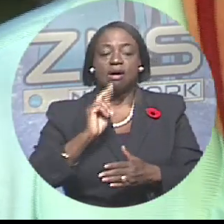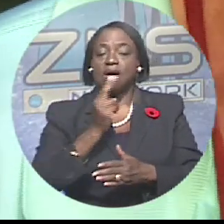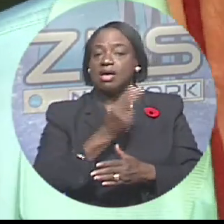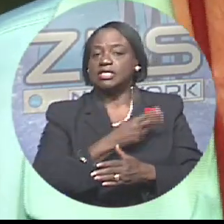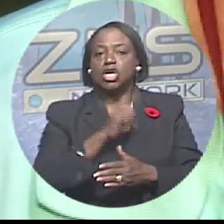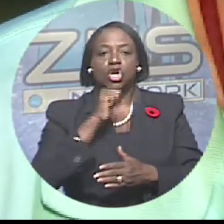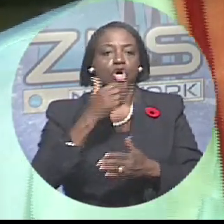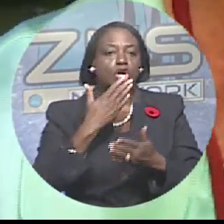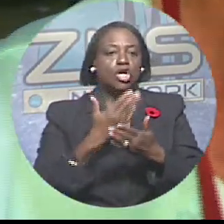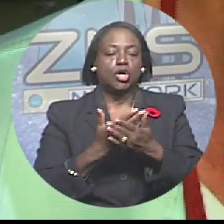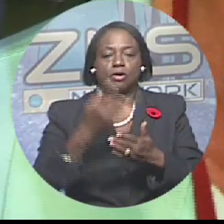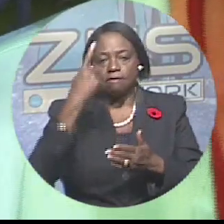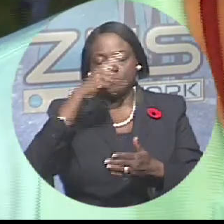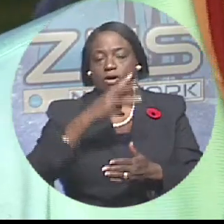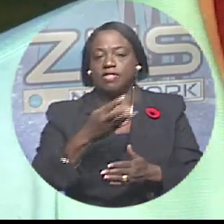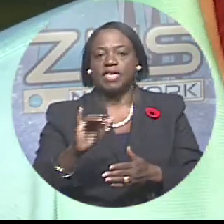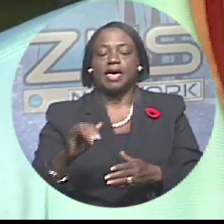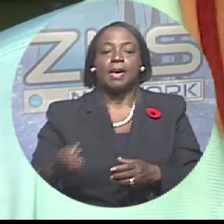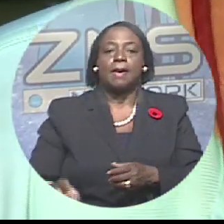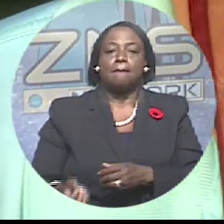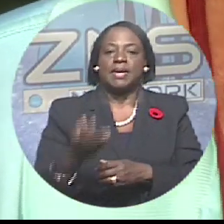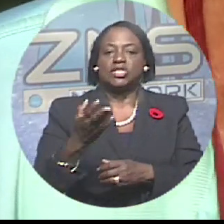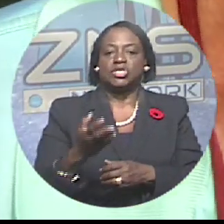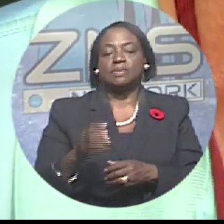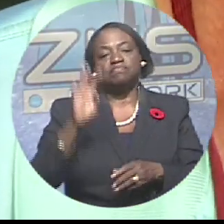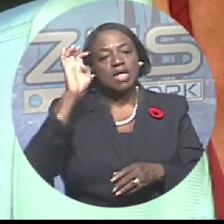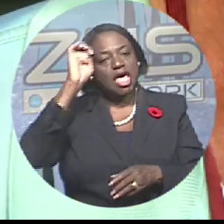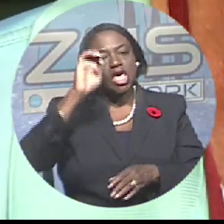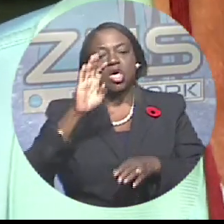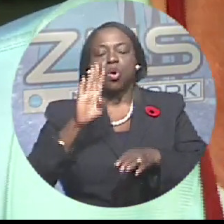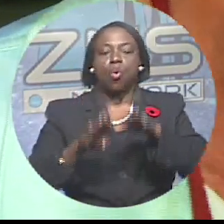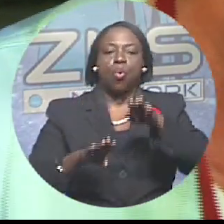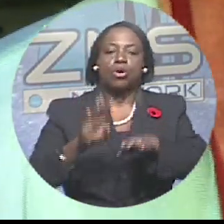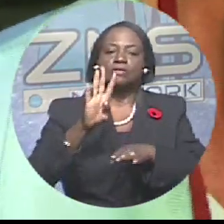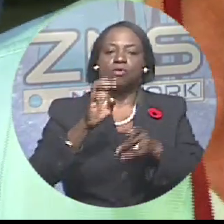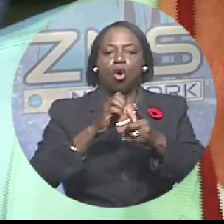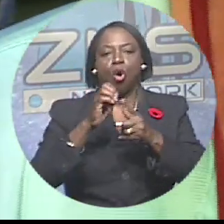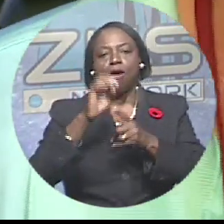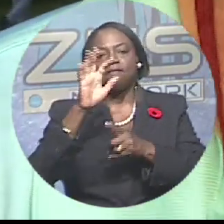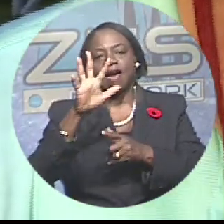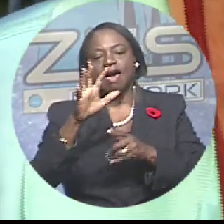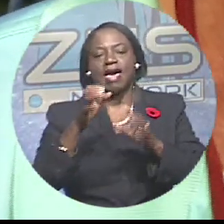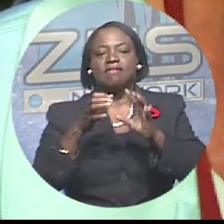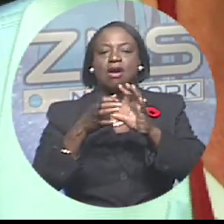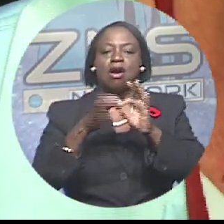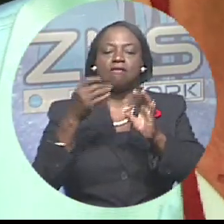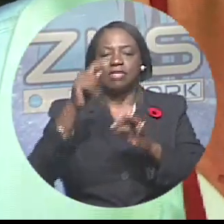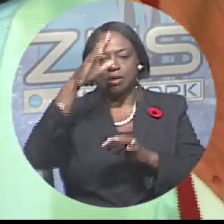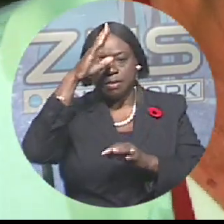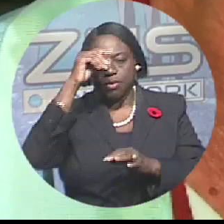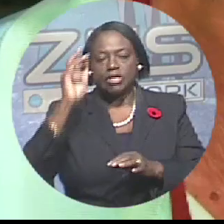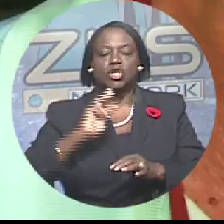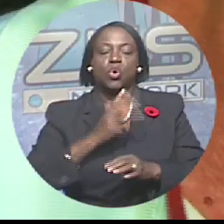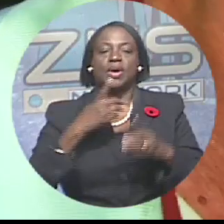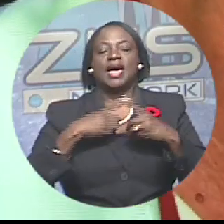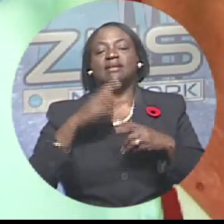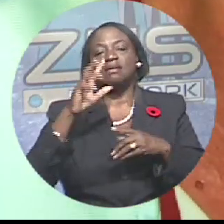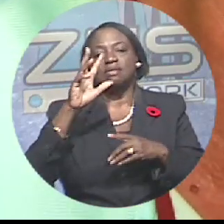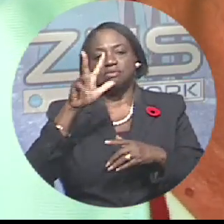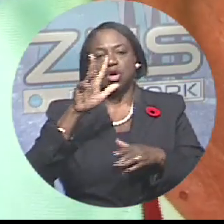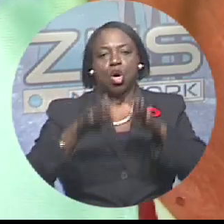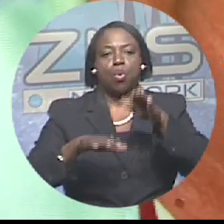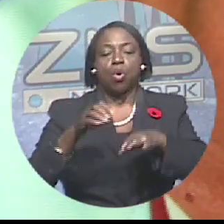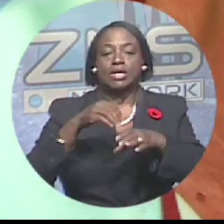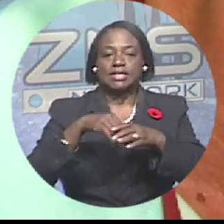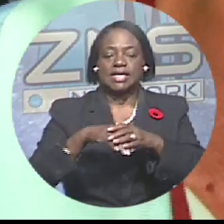mean, it wasn't all, he walked about 4 or 5 of our guys, all right, okay, but they weren't, we had about 3 walked runs in, but we also hit him as well, and